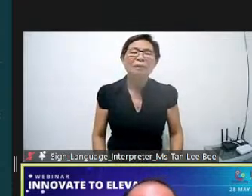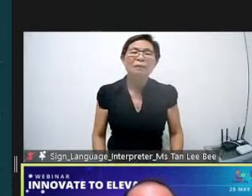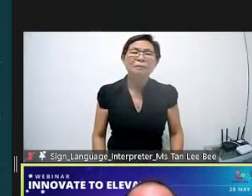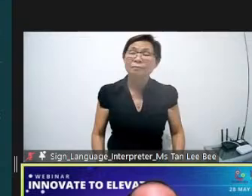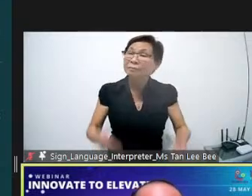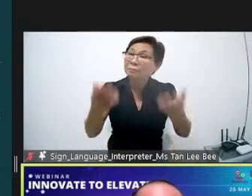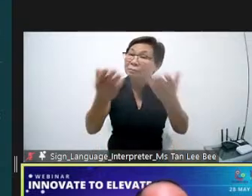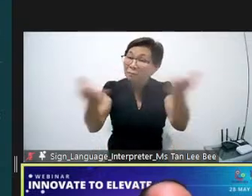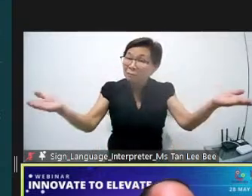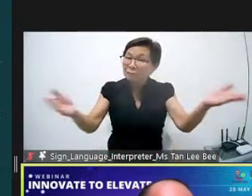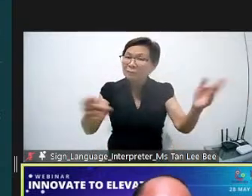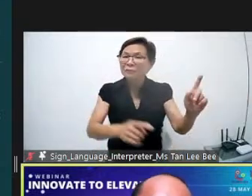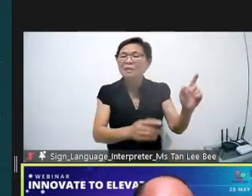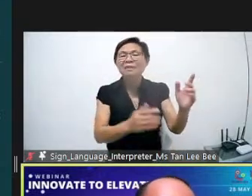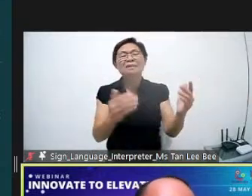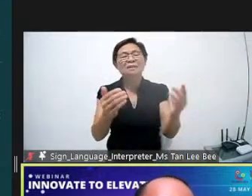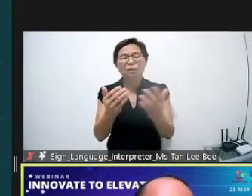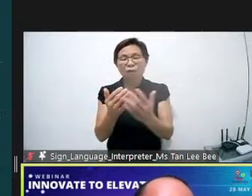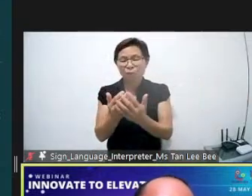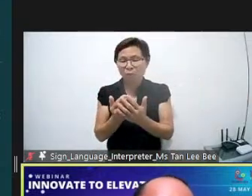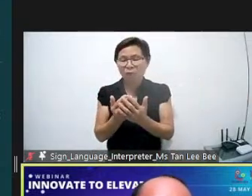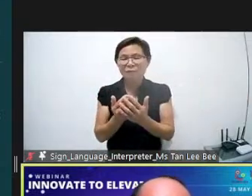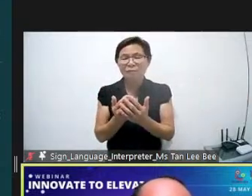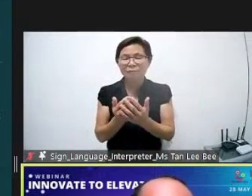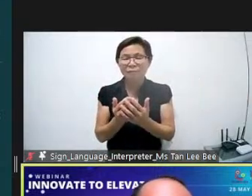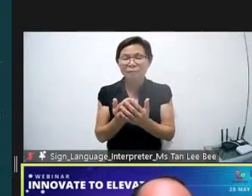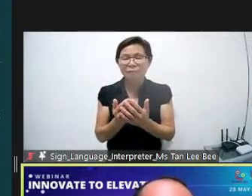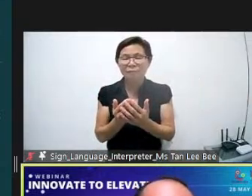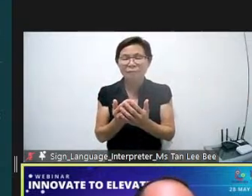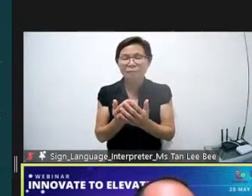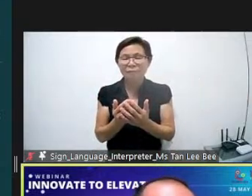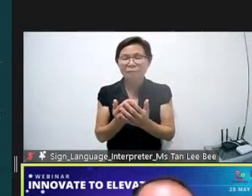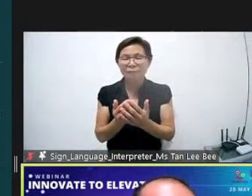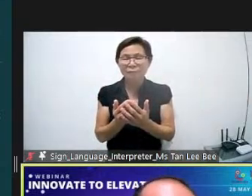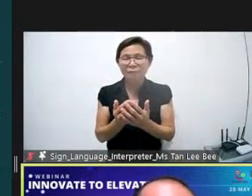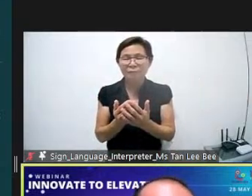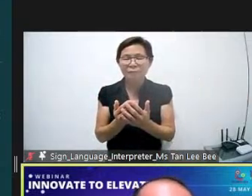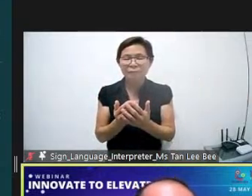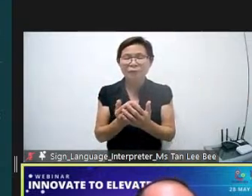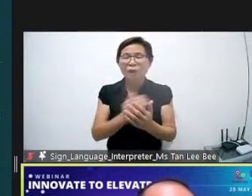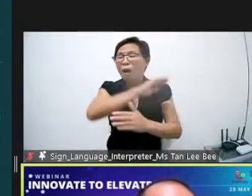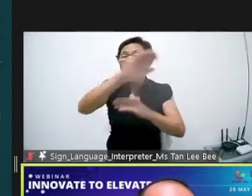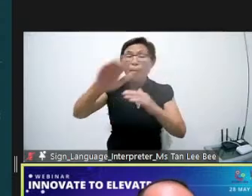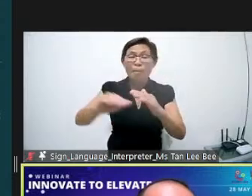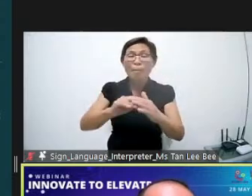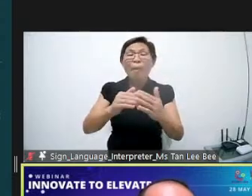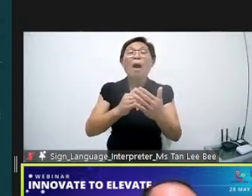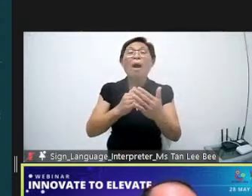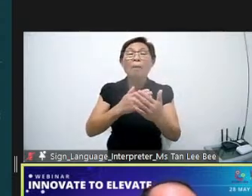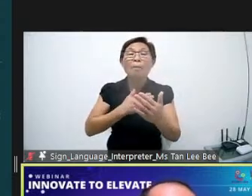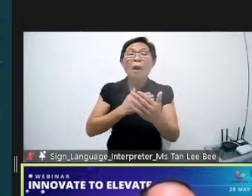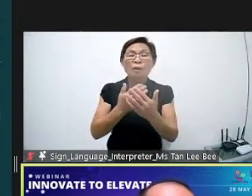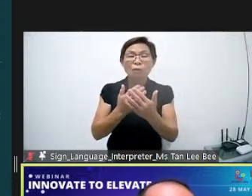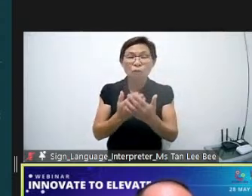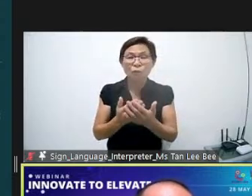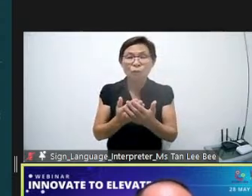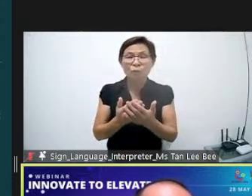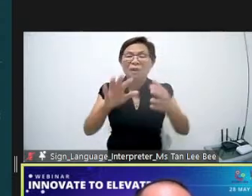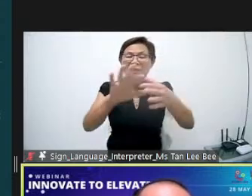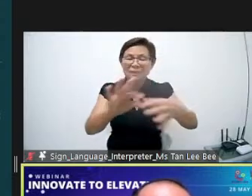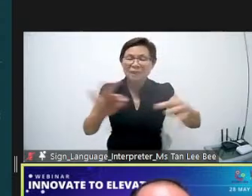Guys, this is a doa, a simple doa, my own doa actually, several of sentence